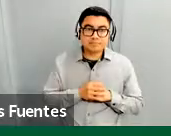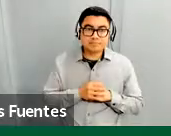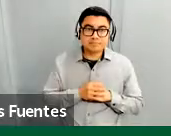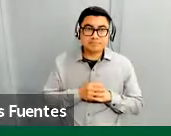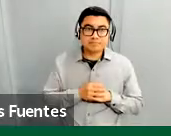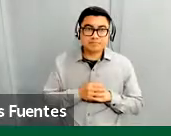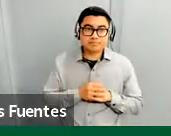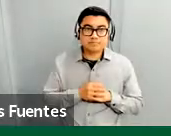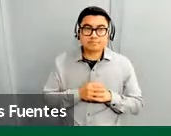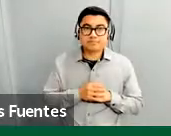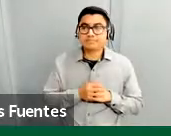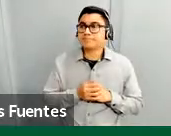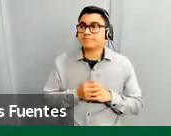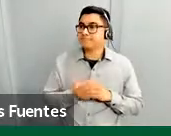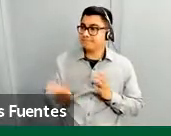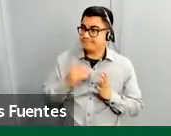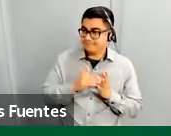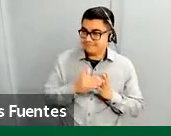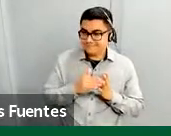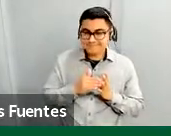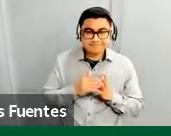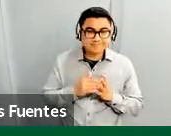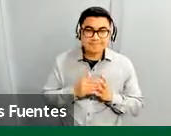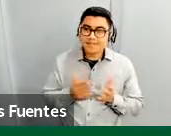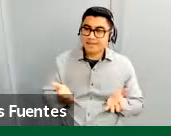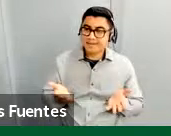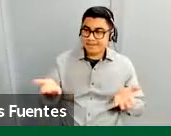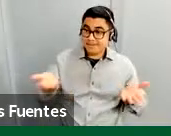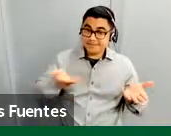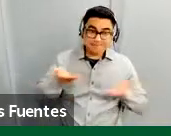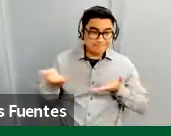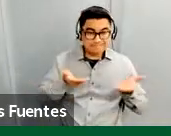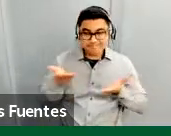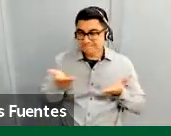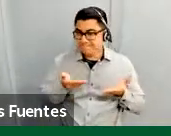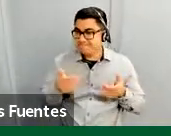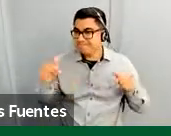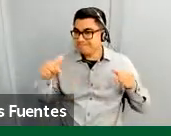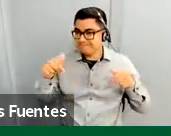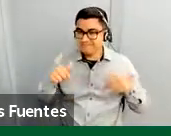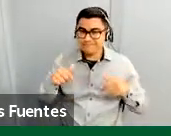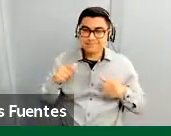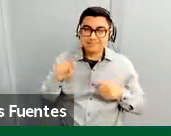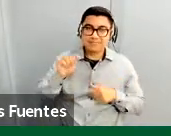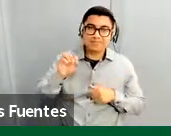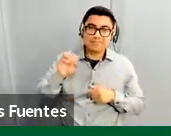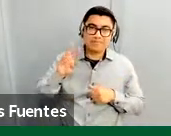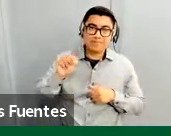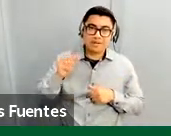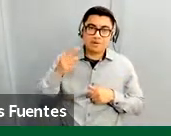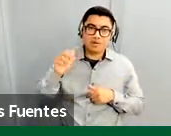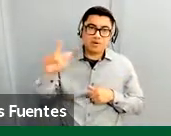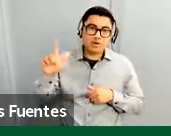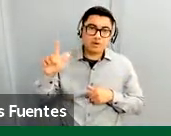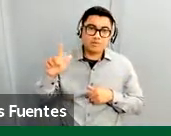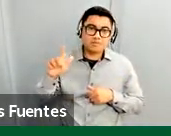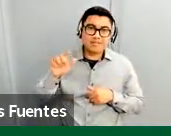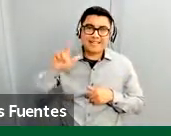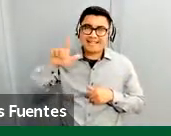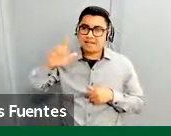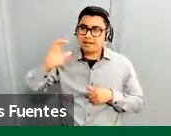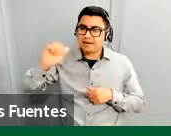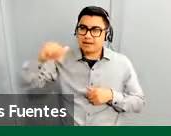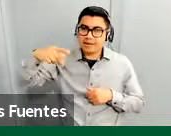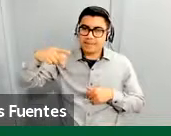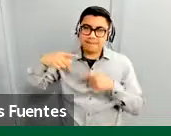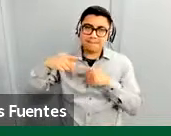Okay, so again, welcome to our town hall for our strategic plan / LCAP. The LCAP stands for Local